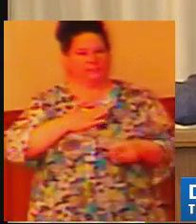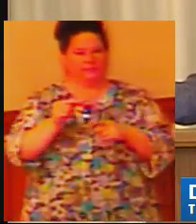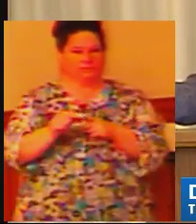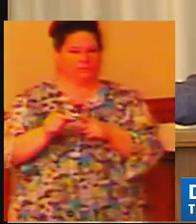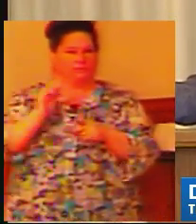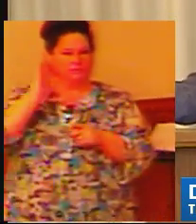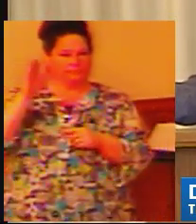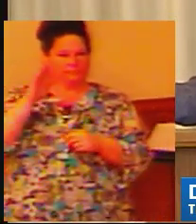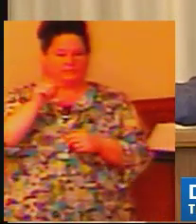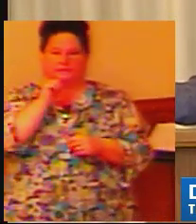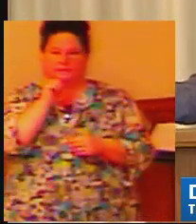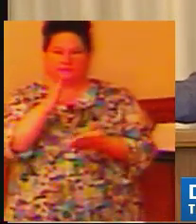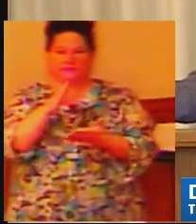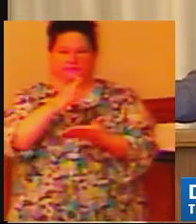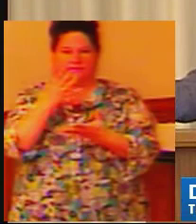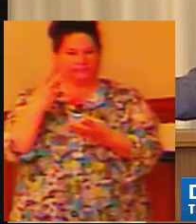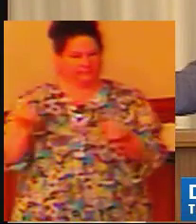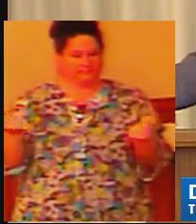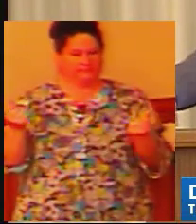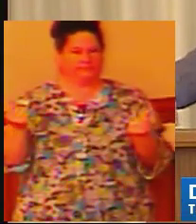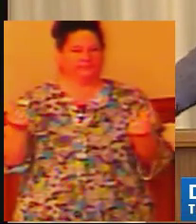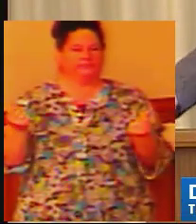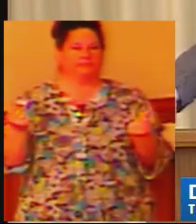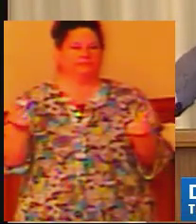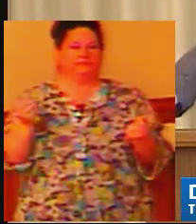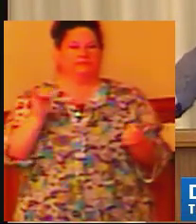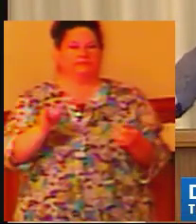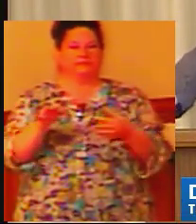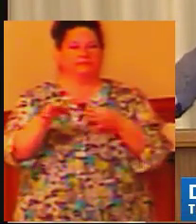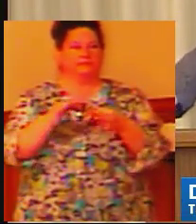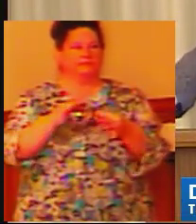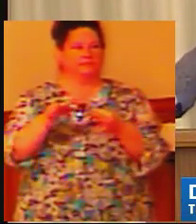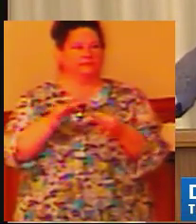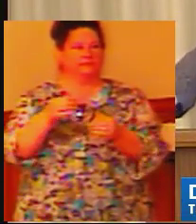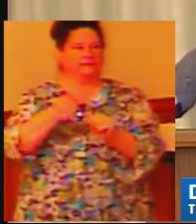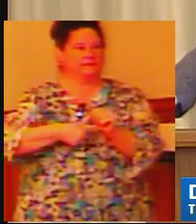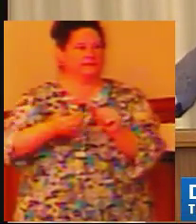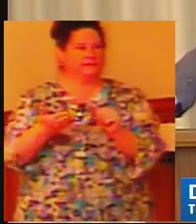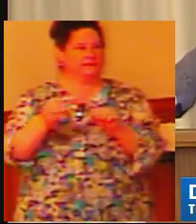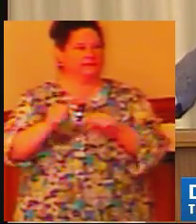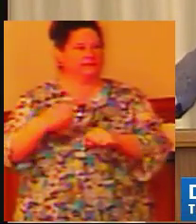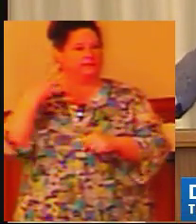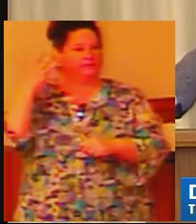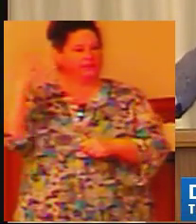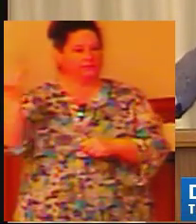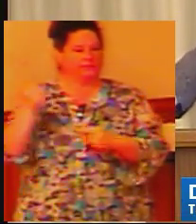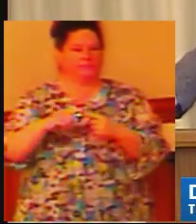words shall not pass away. So that tells us everything could be gone, but